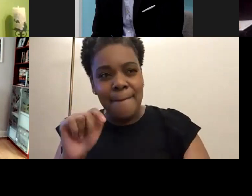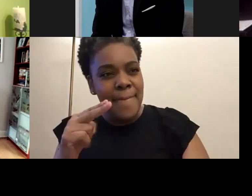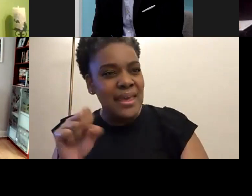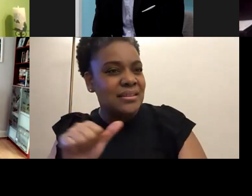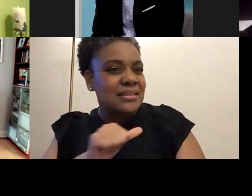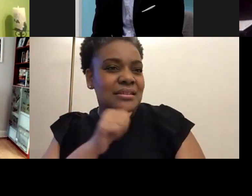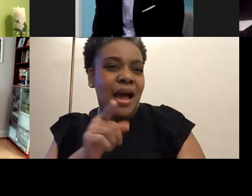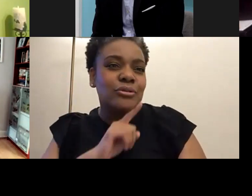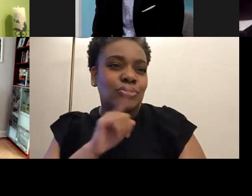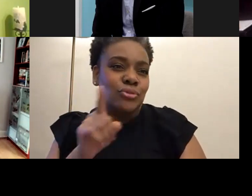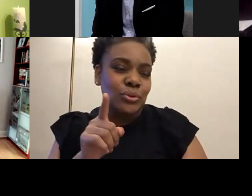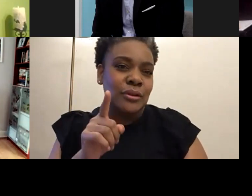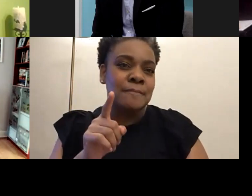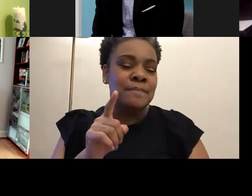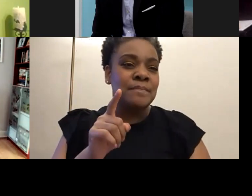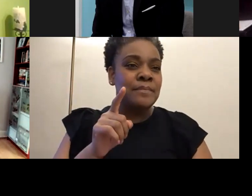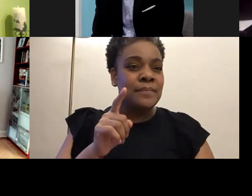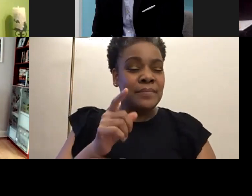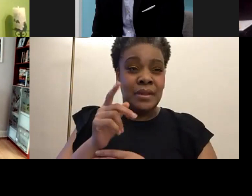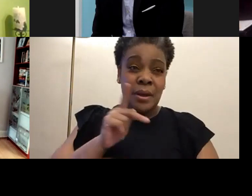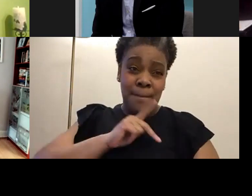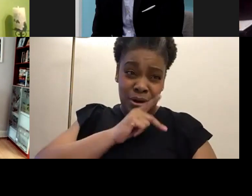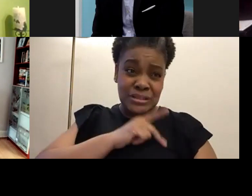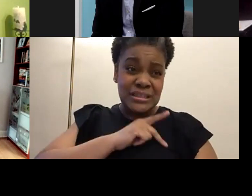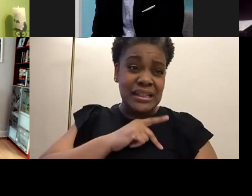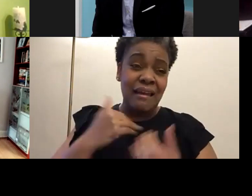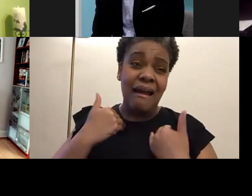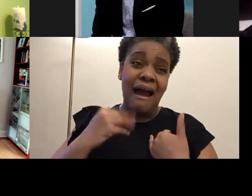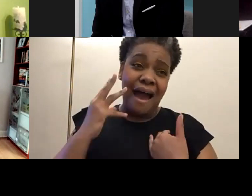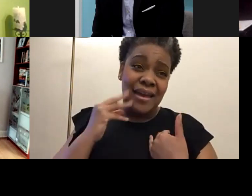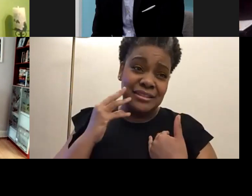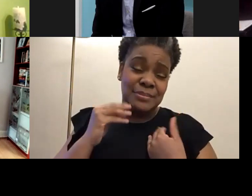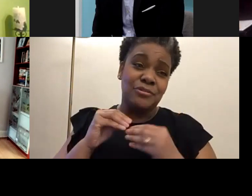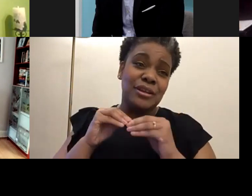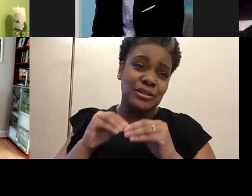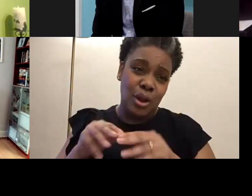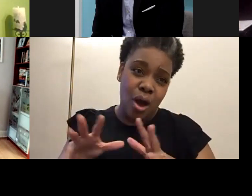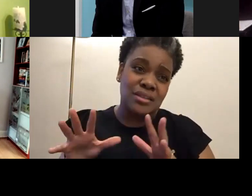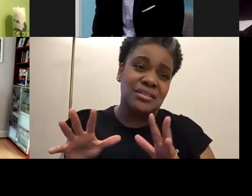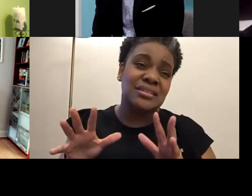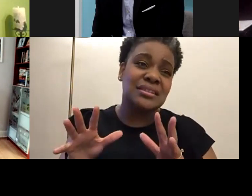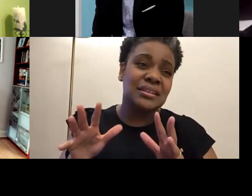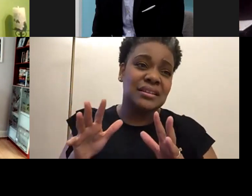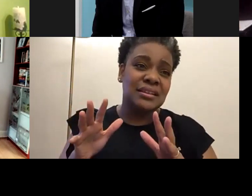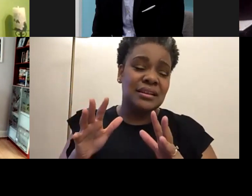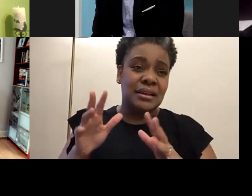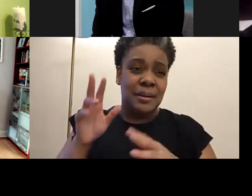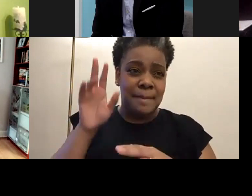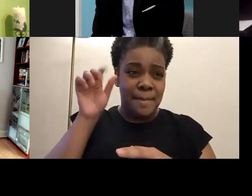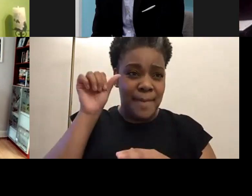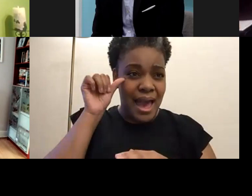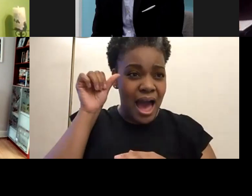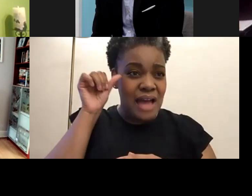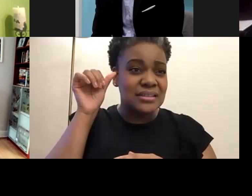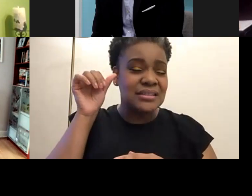I did lose a lot of family members due to COVID last year. So 2020 was hideous for me. I lost my aunts, my